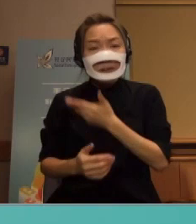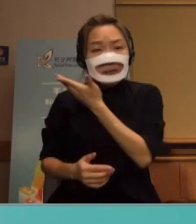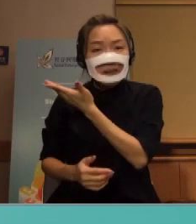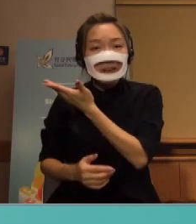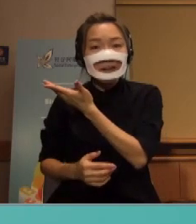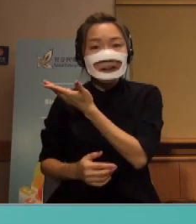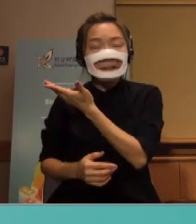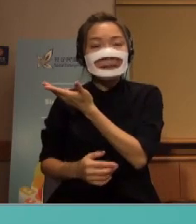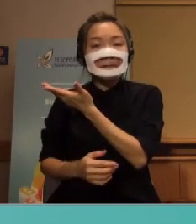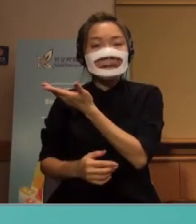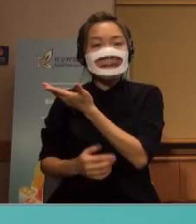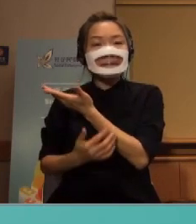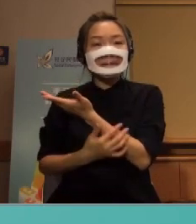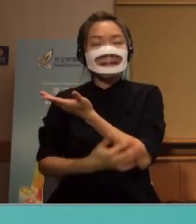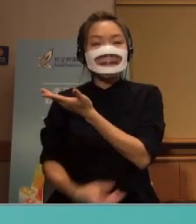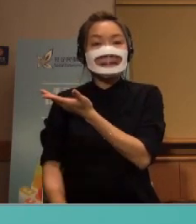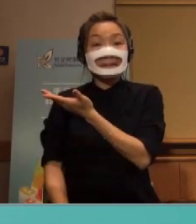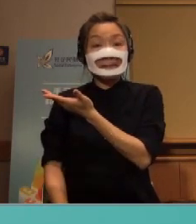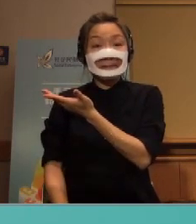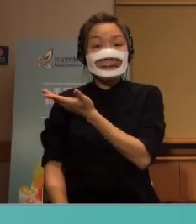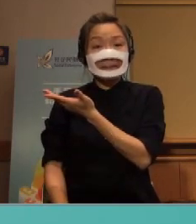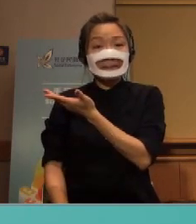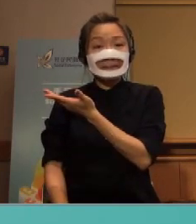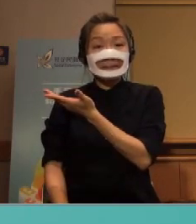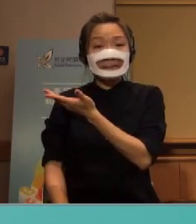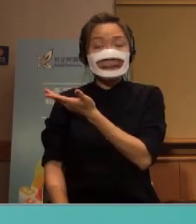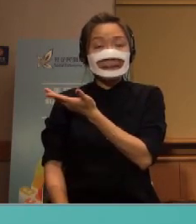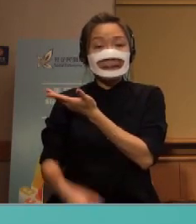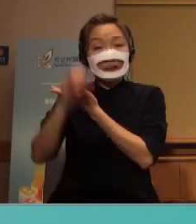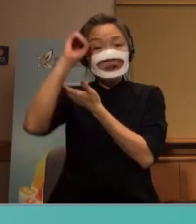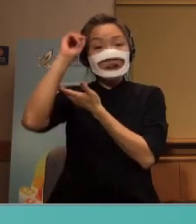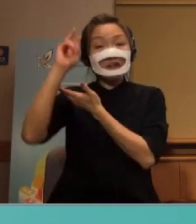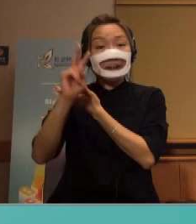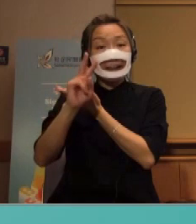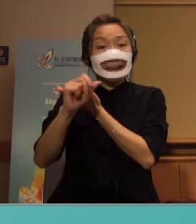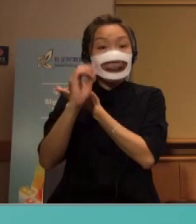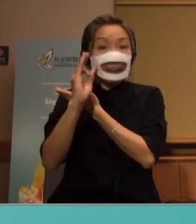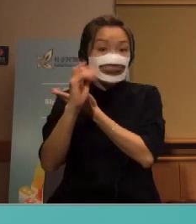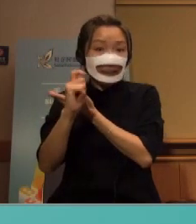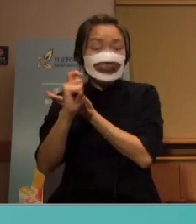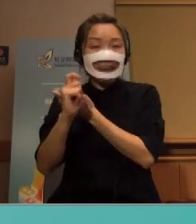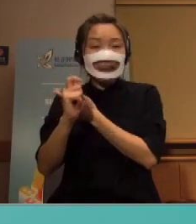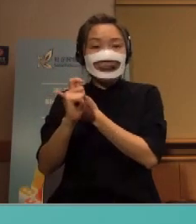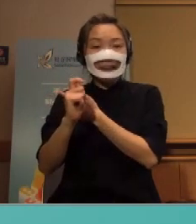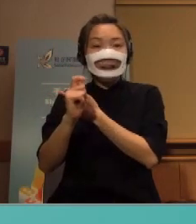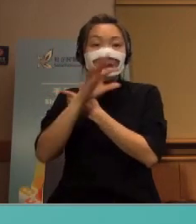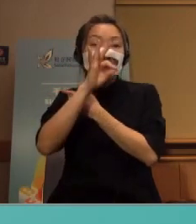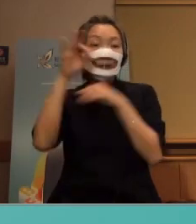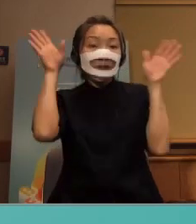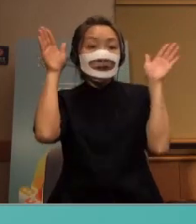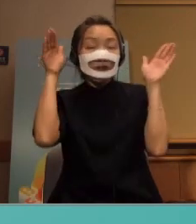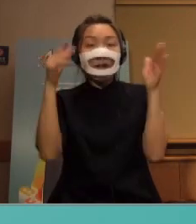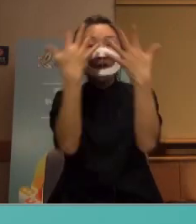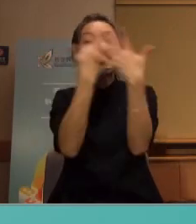one of our NFT we create for the fitness, the TV. So we can see that it's very funny. It's